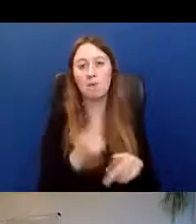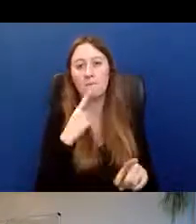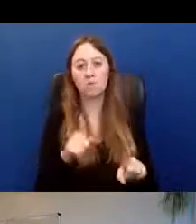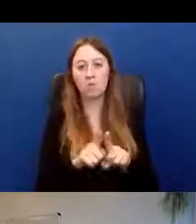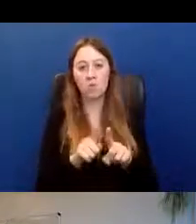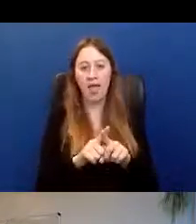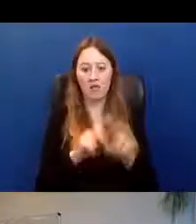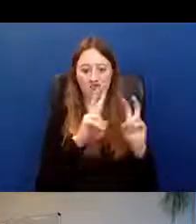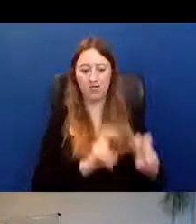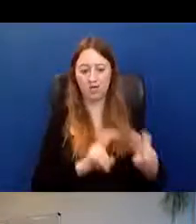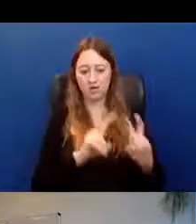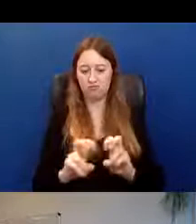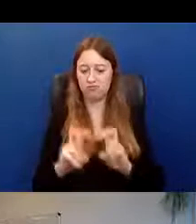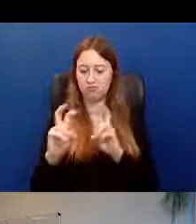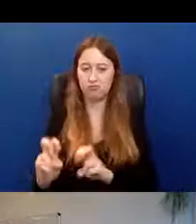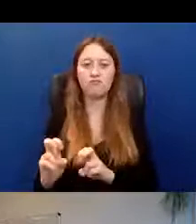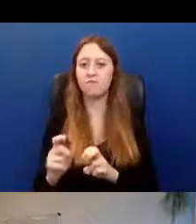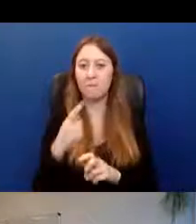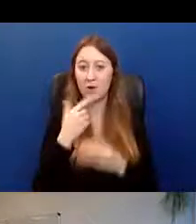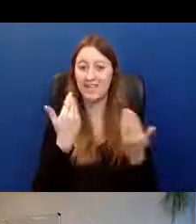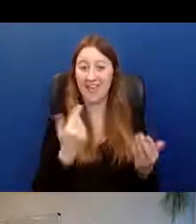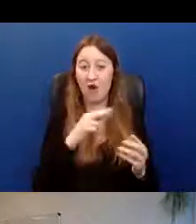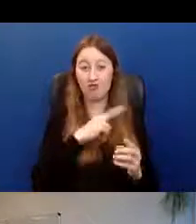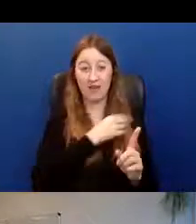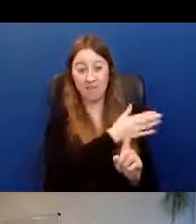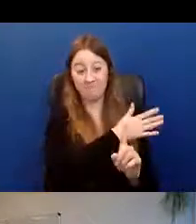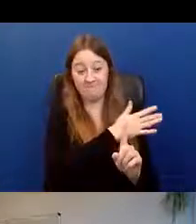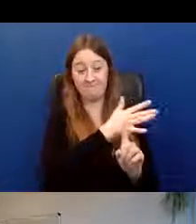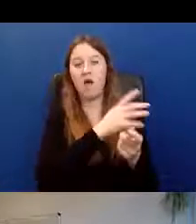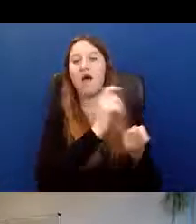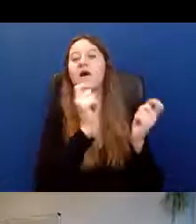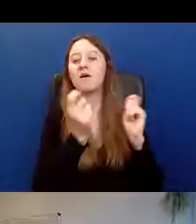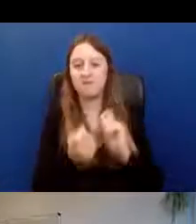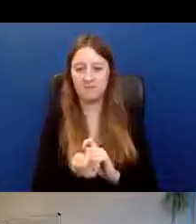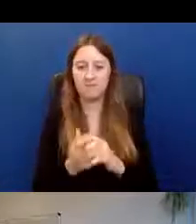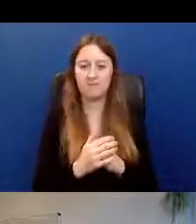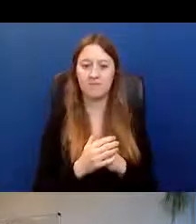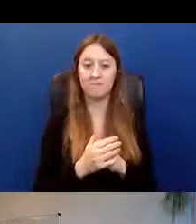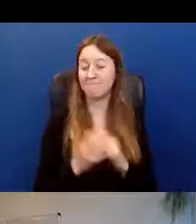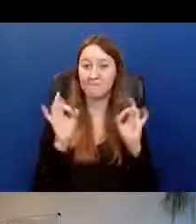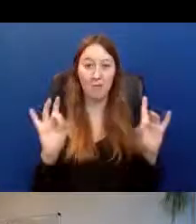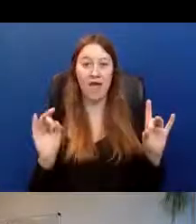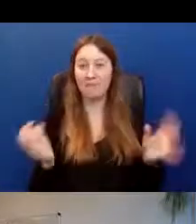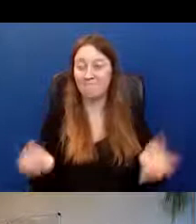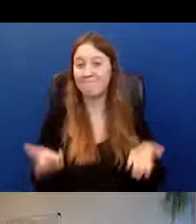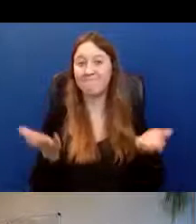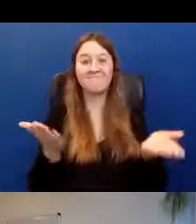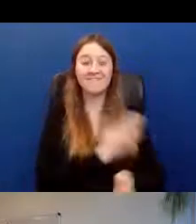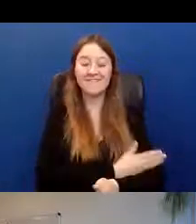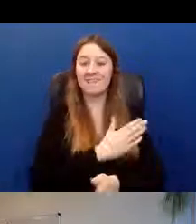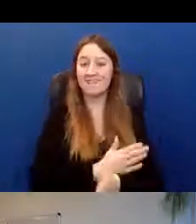area. And I'm glad to say that has now changed. So let's kick off. I can get